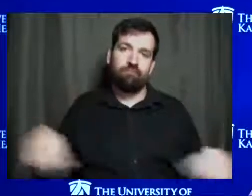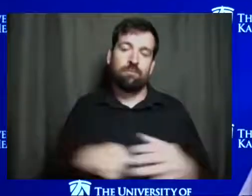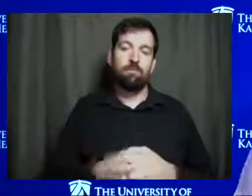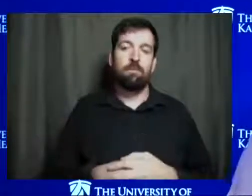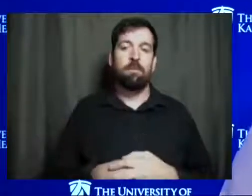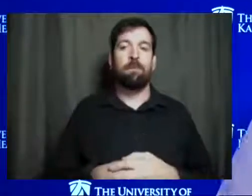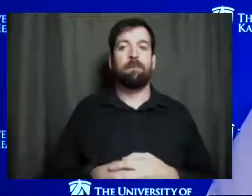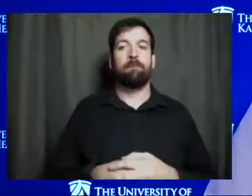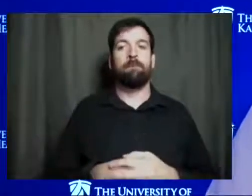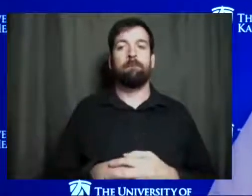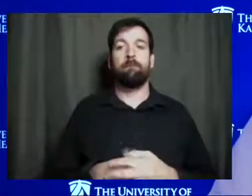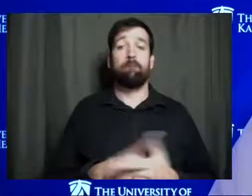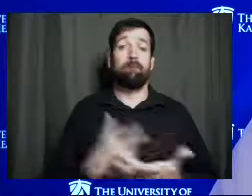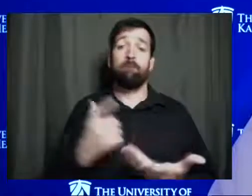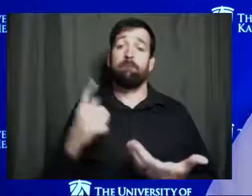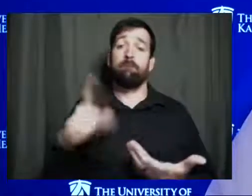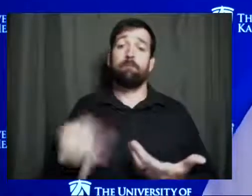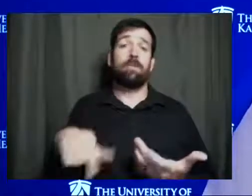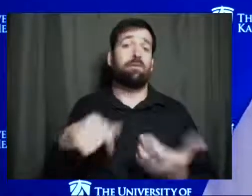got to continue to